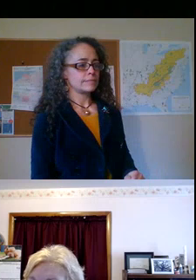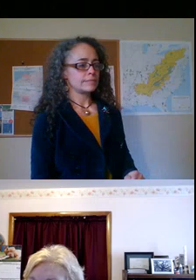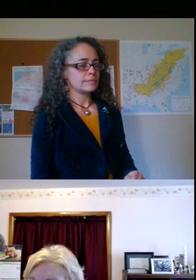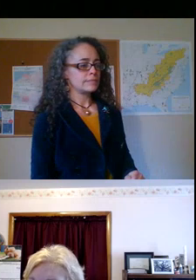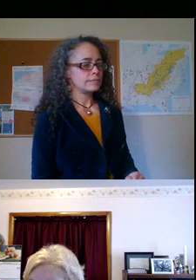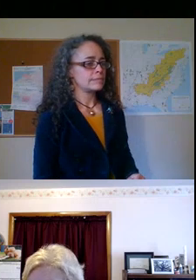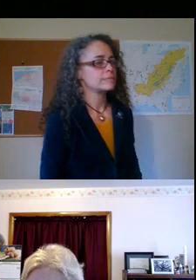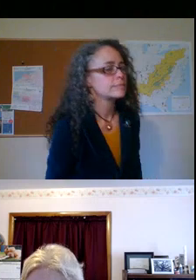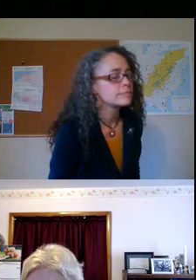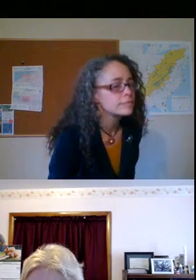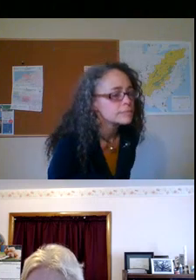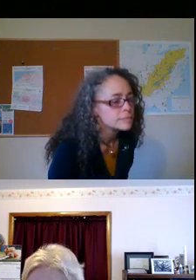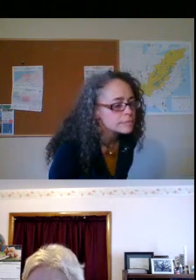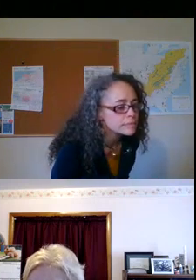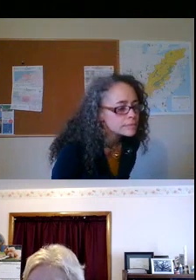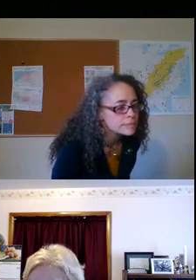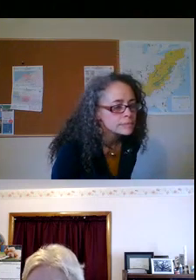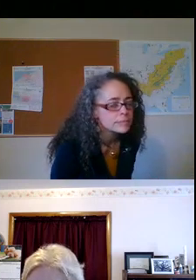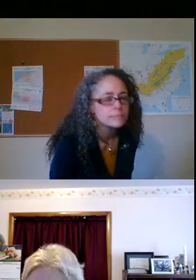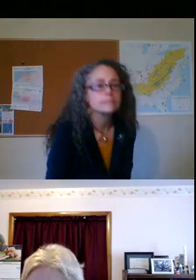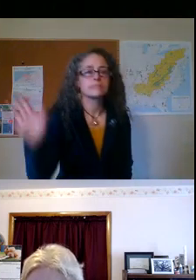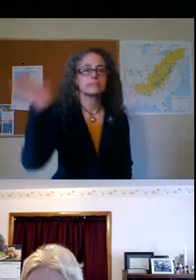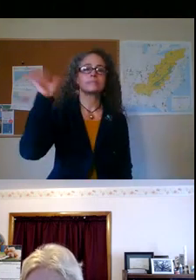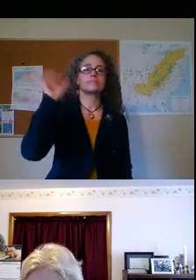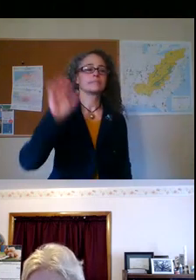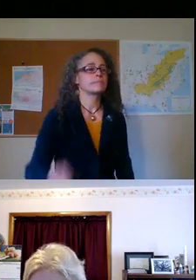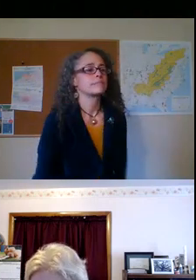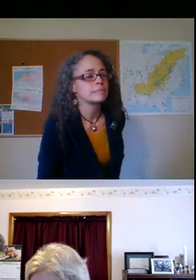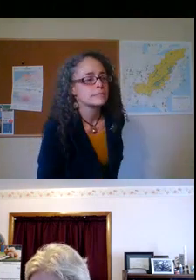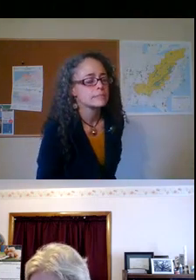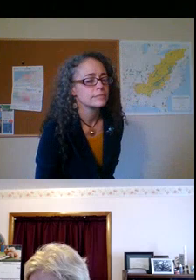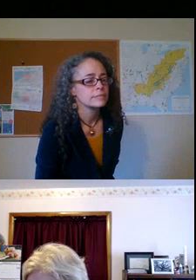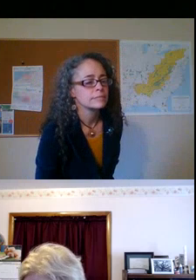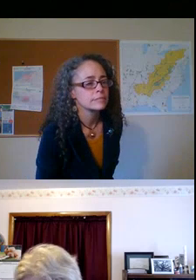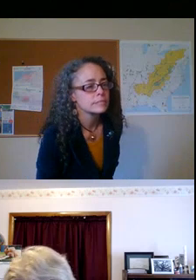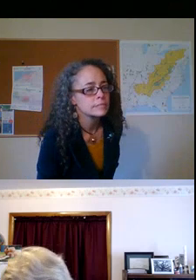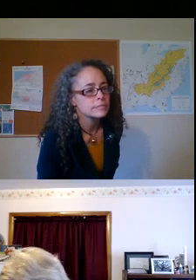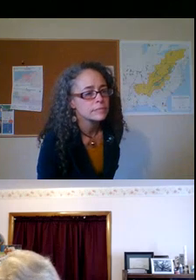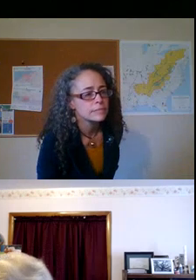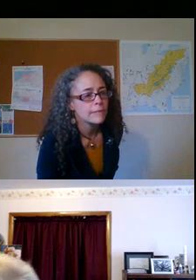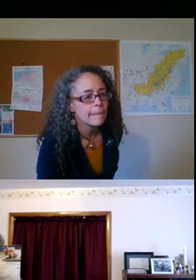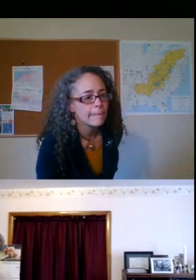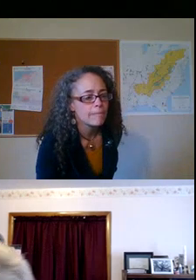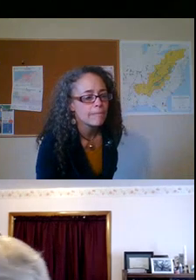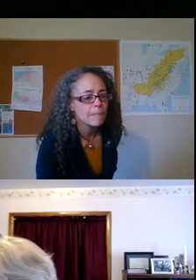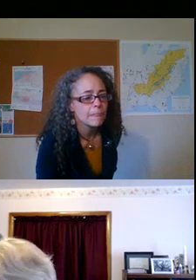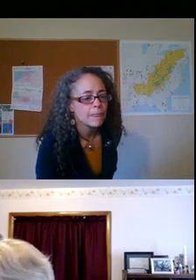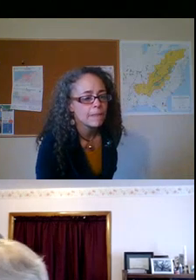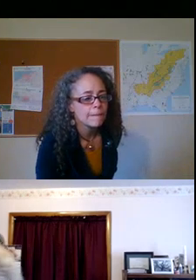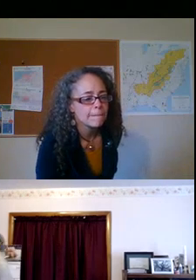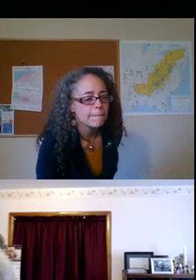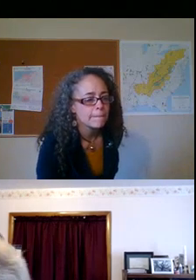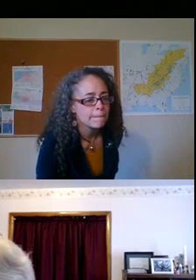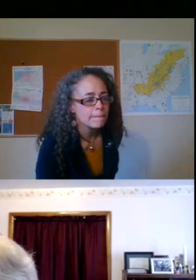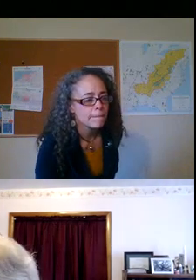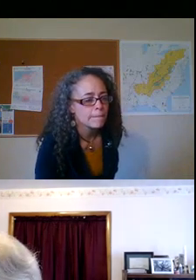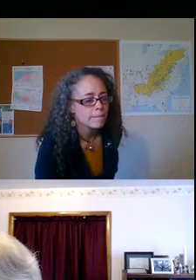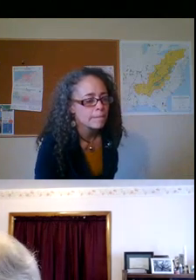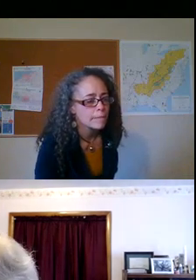I will. I'm Tina with the Cuba Library, and we are looking at renovating our